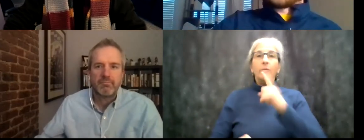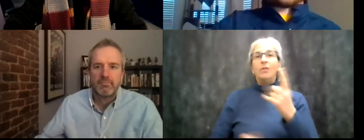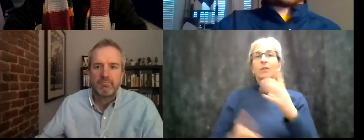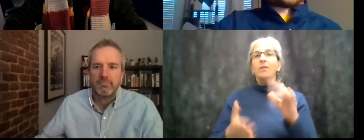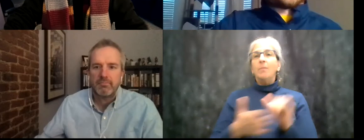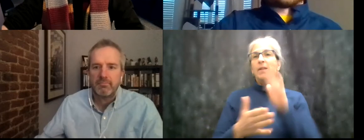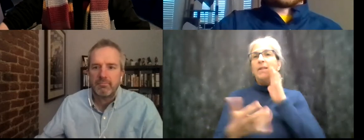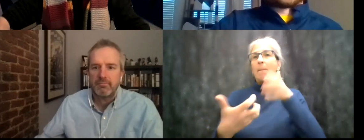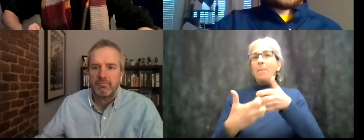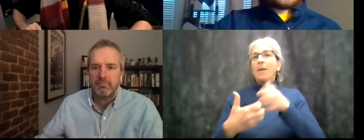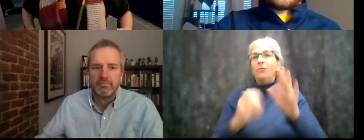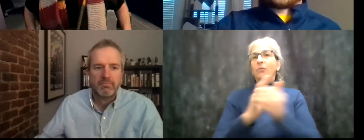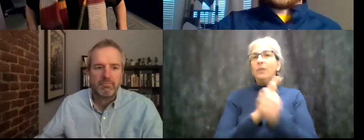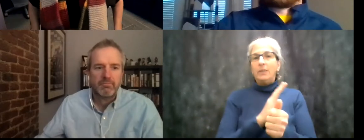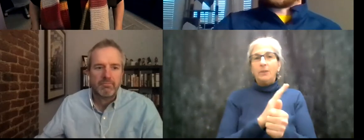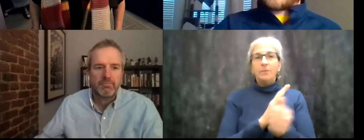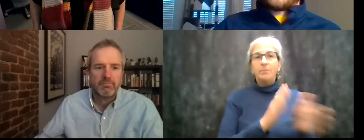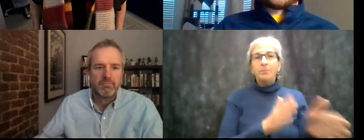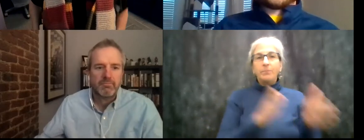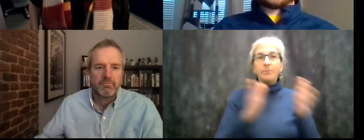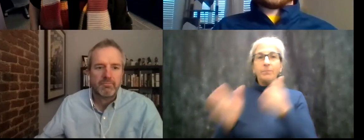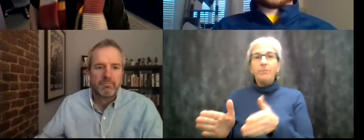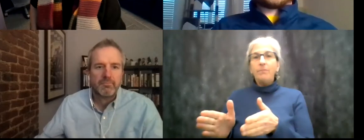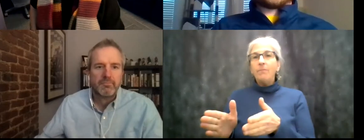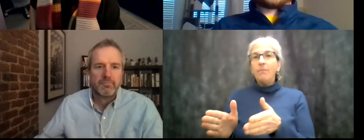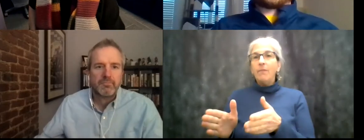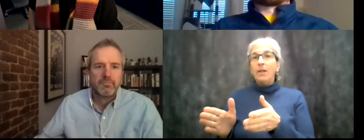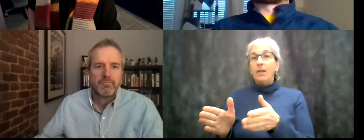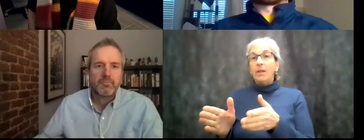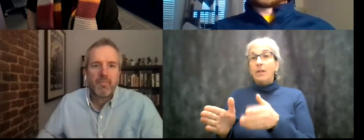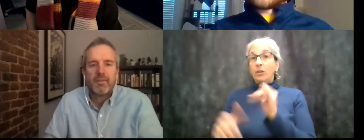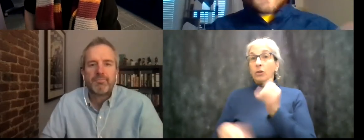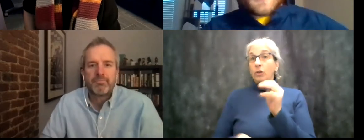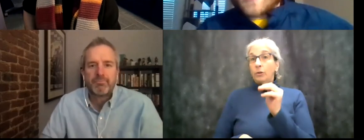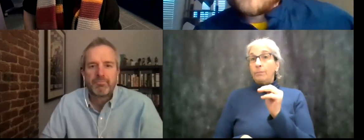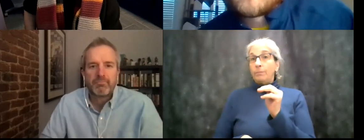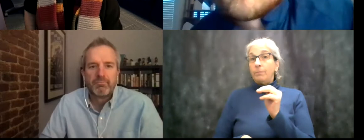Awesome, thanks, James. And Jim, how about the,